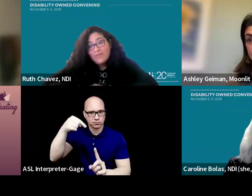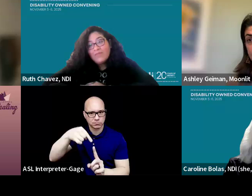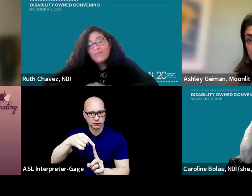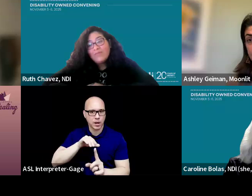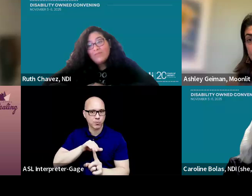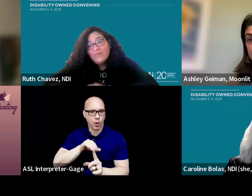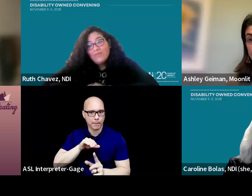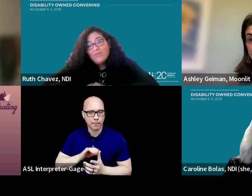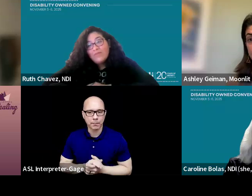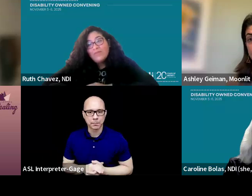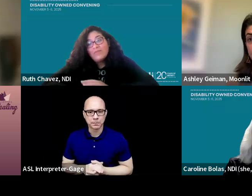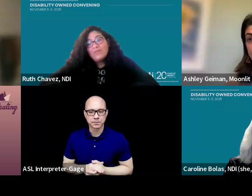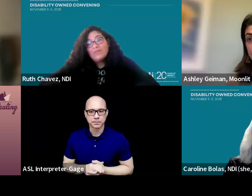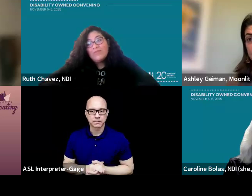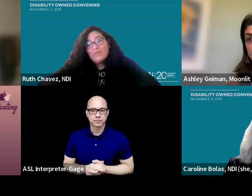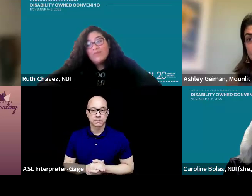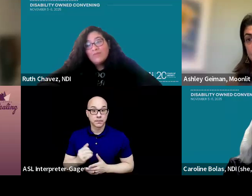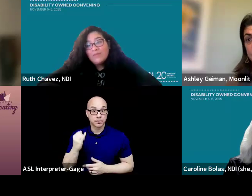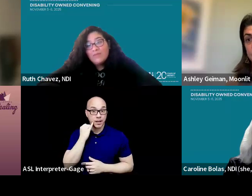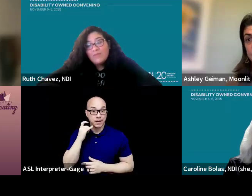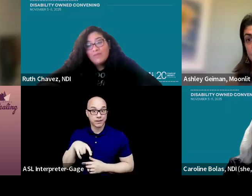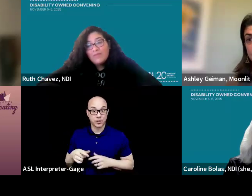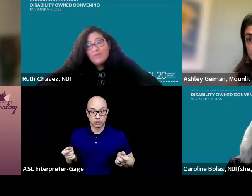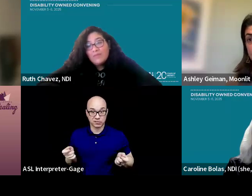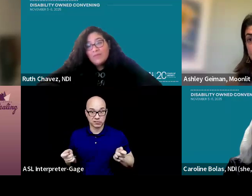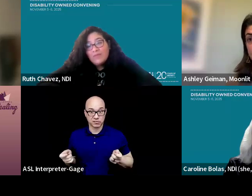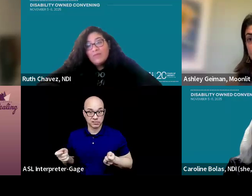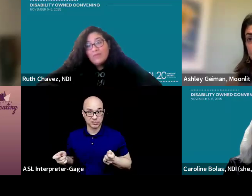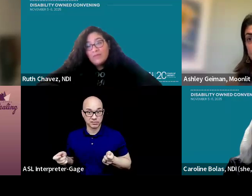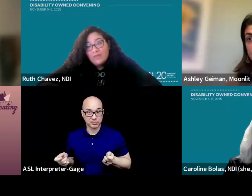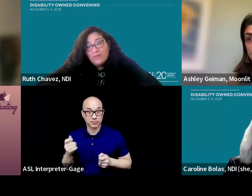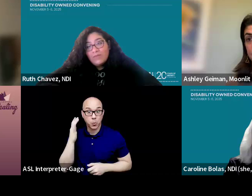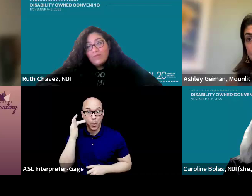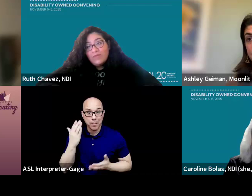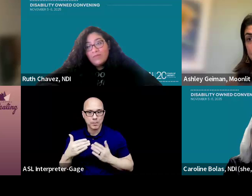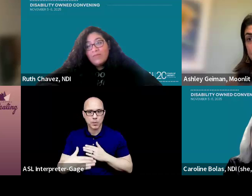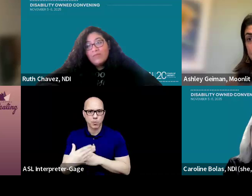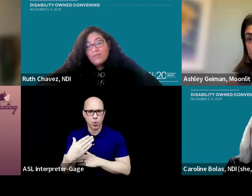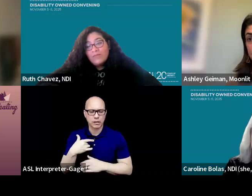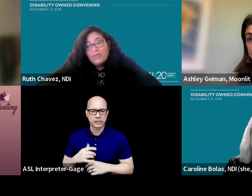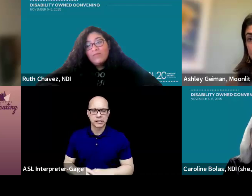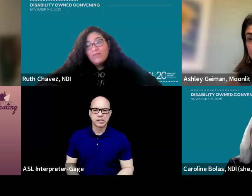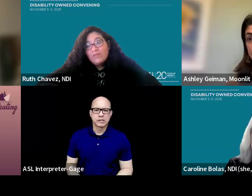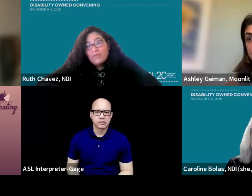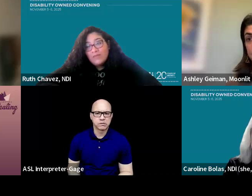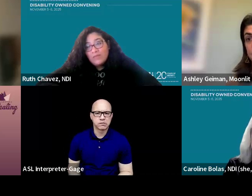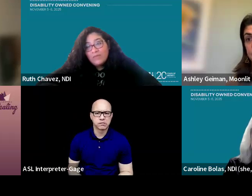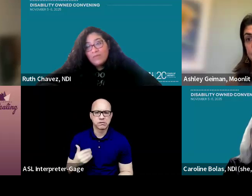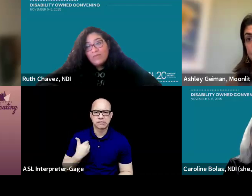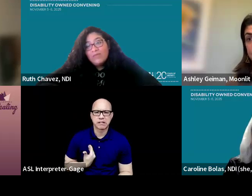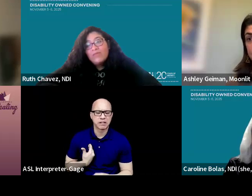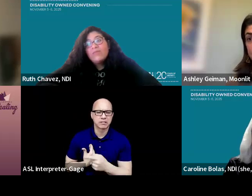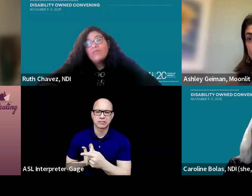prompt. And if I need to adjust it based on my energetic capacity, it will help me do